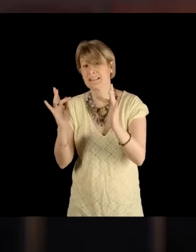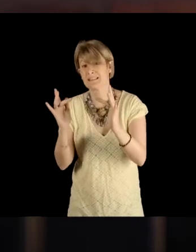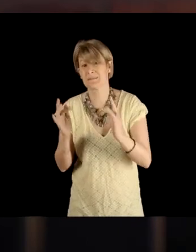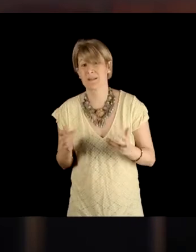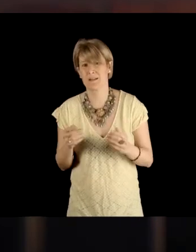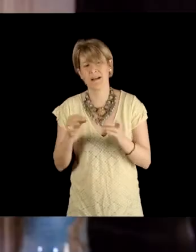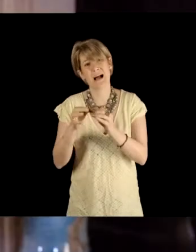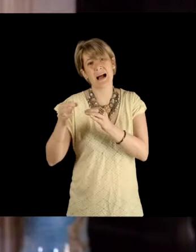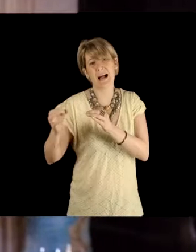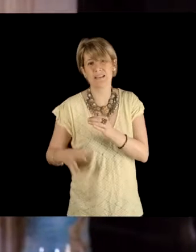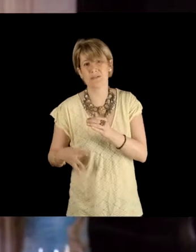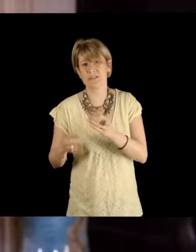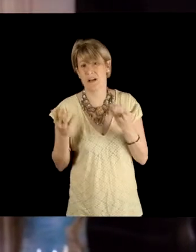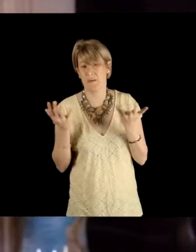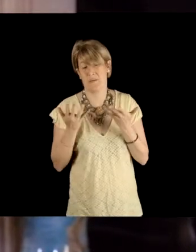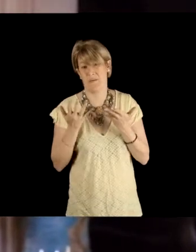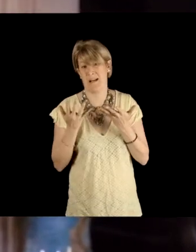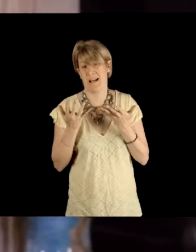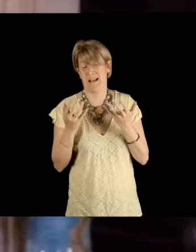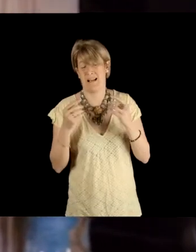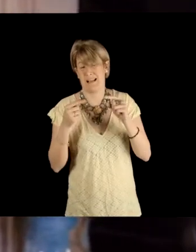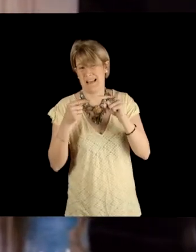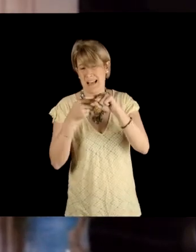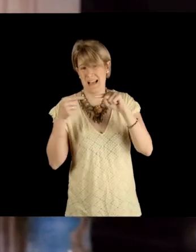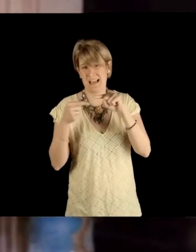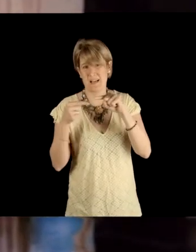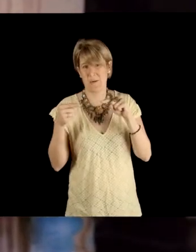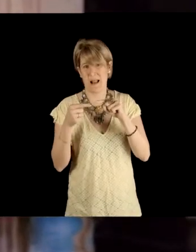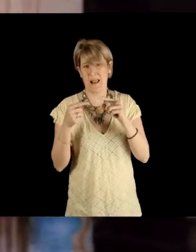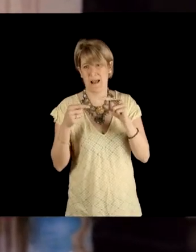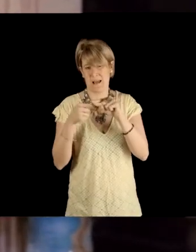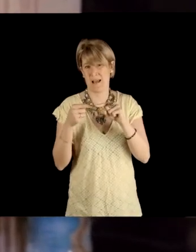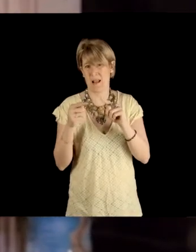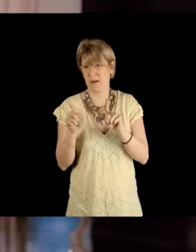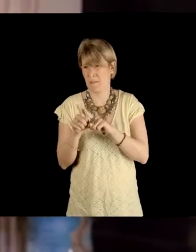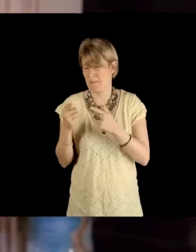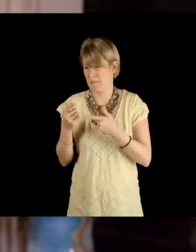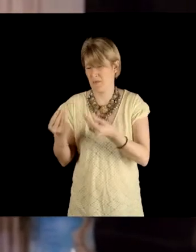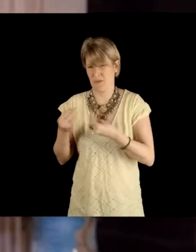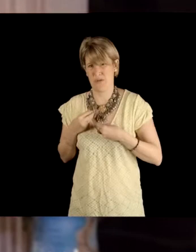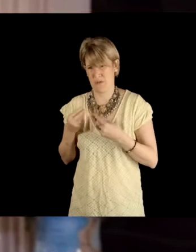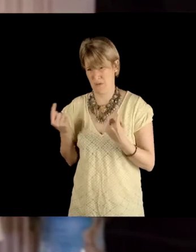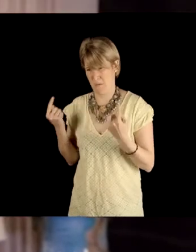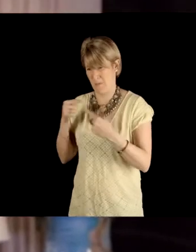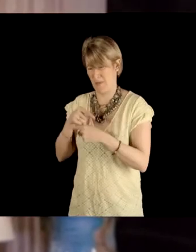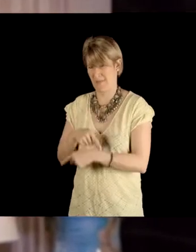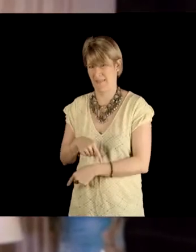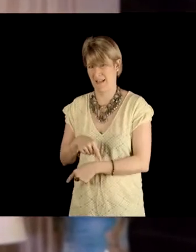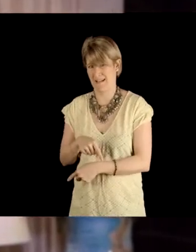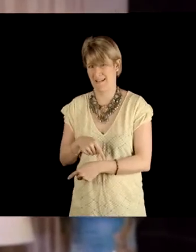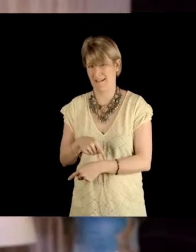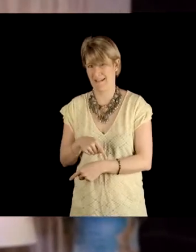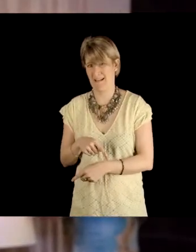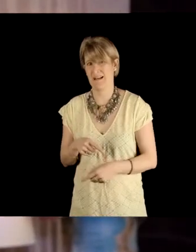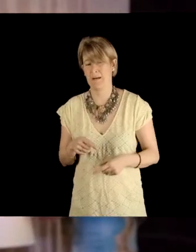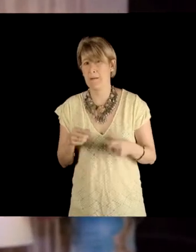Someone sees to a particular idea and says, oh, this idea is good or bad. The other person sees the